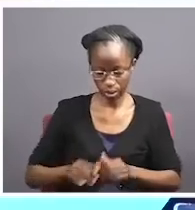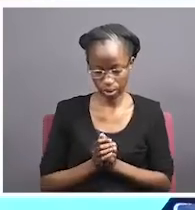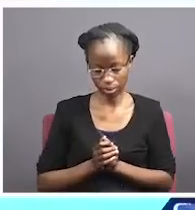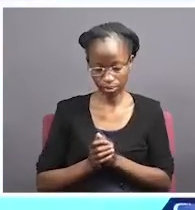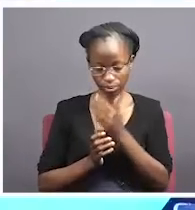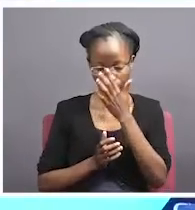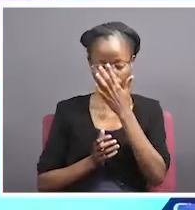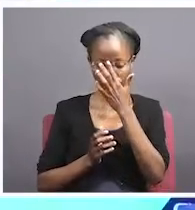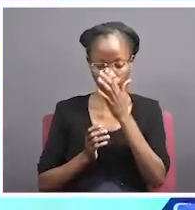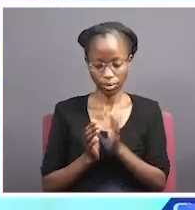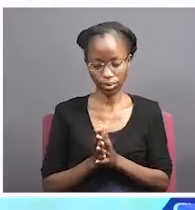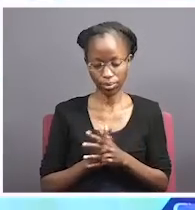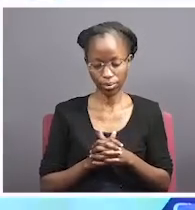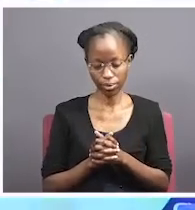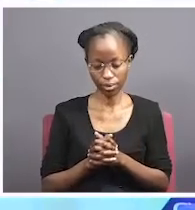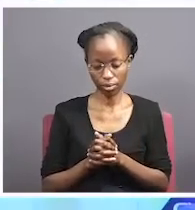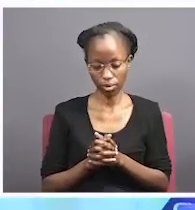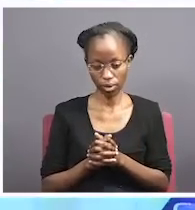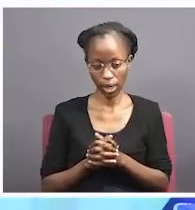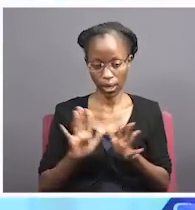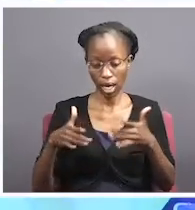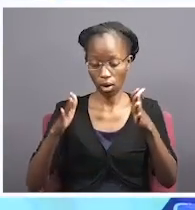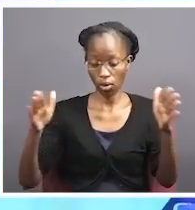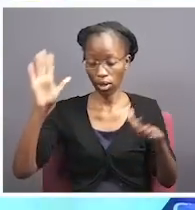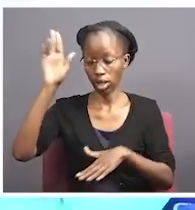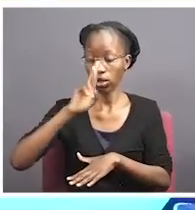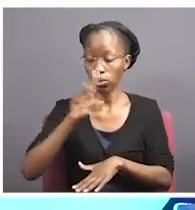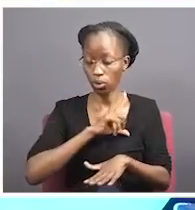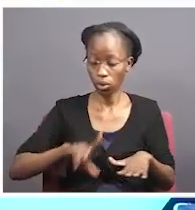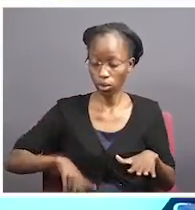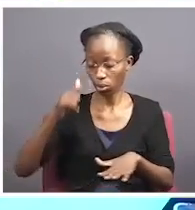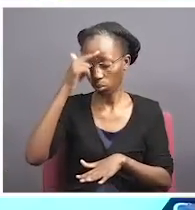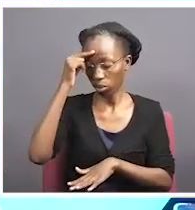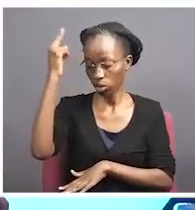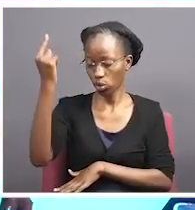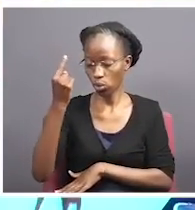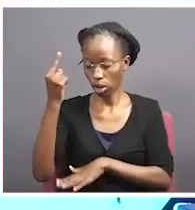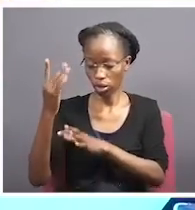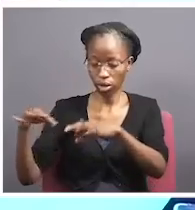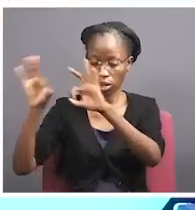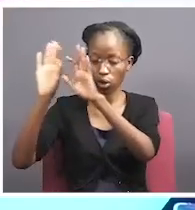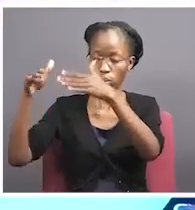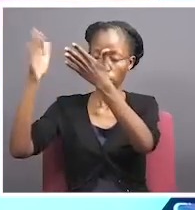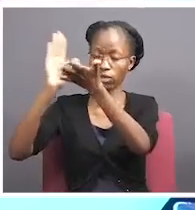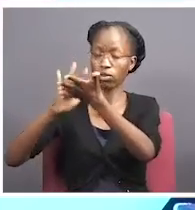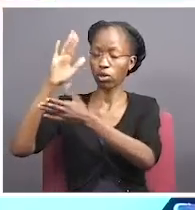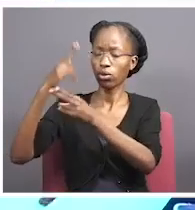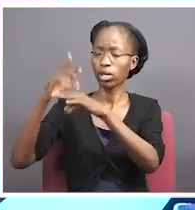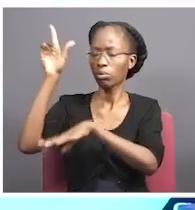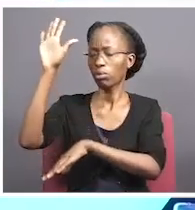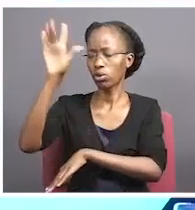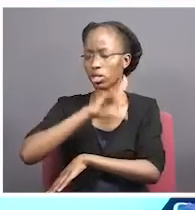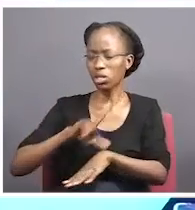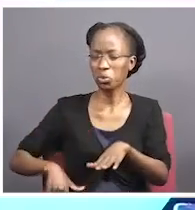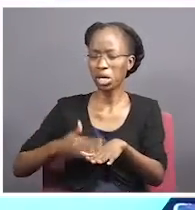just honor him and worship him. There is none like you, Jesus. To be praised, O God. Oh, you alone are worthy, O God. There